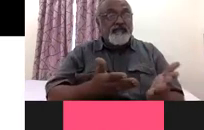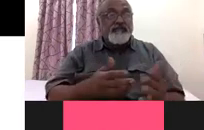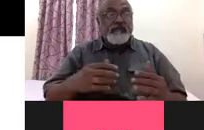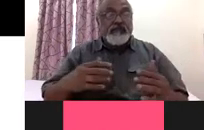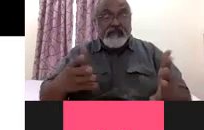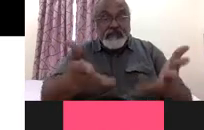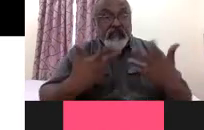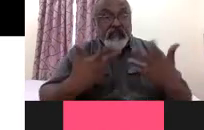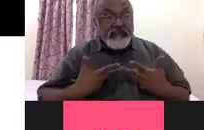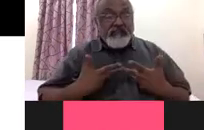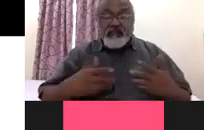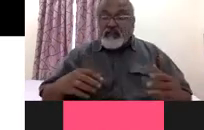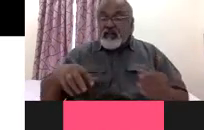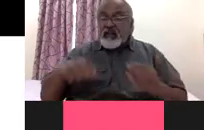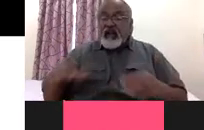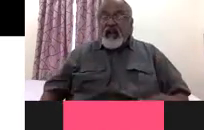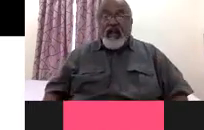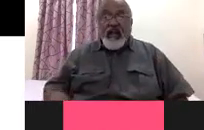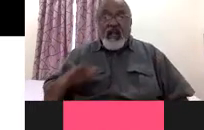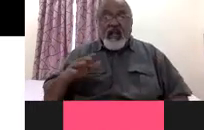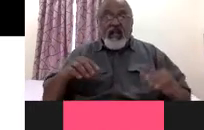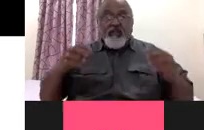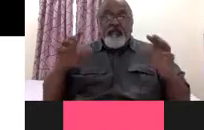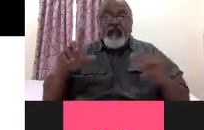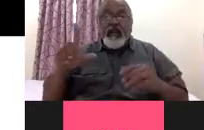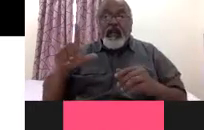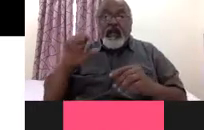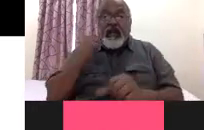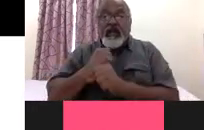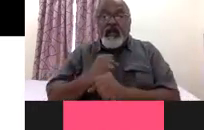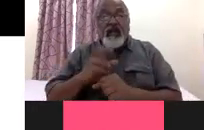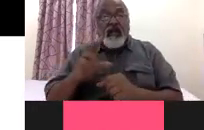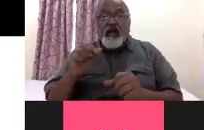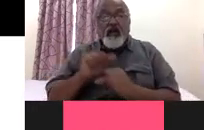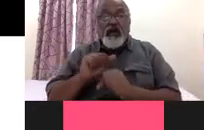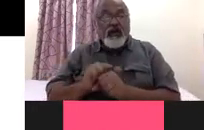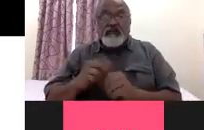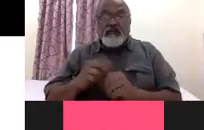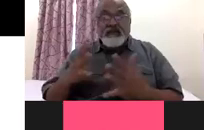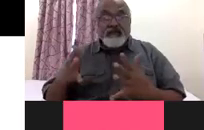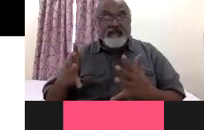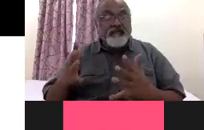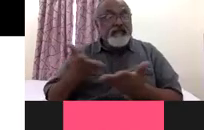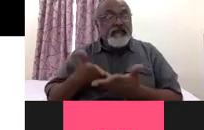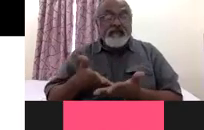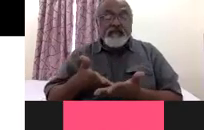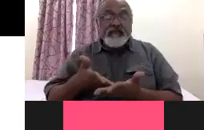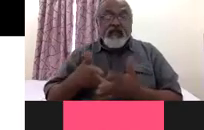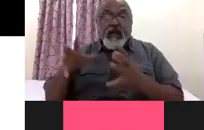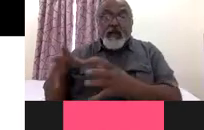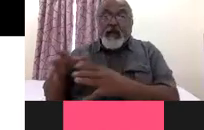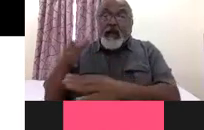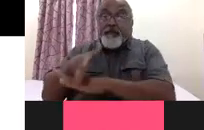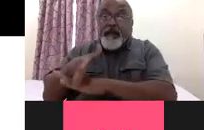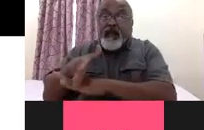impairment, which means, and as a result of which, and the person has an impairment and